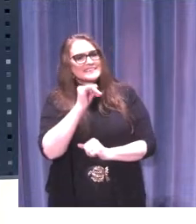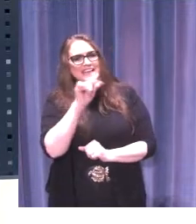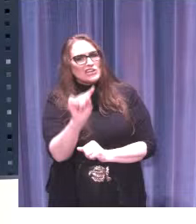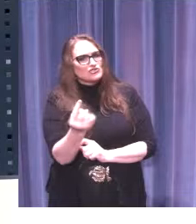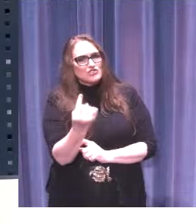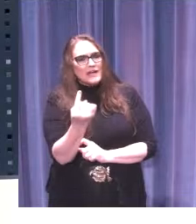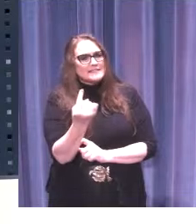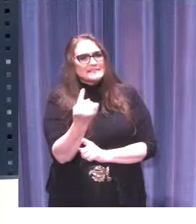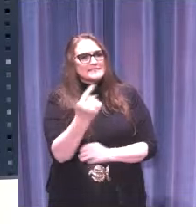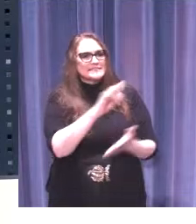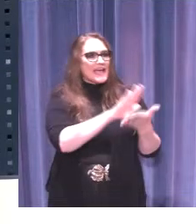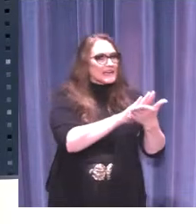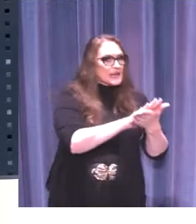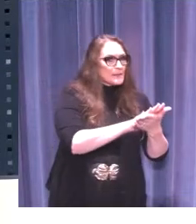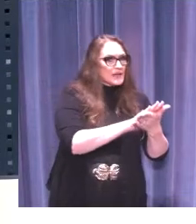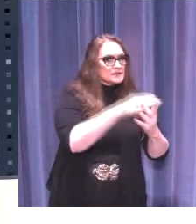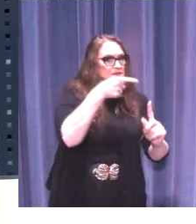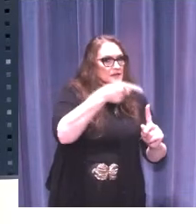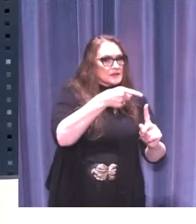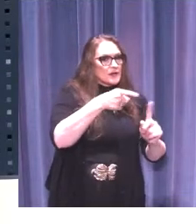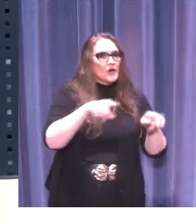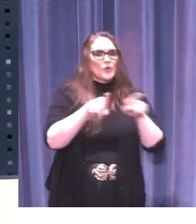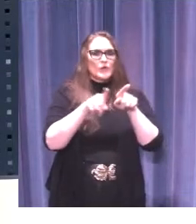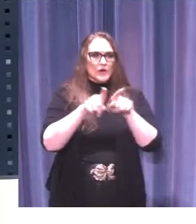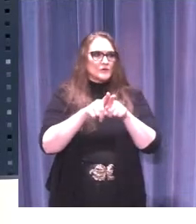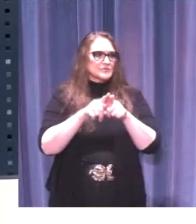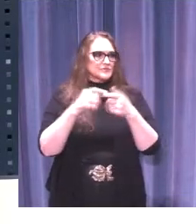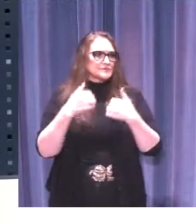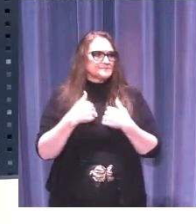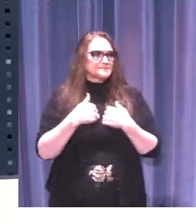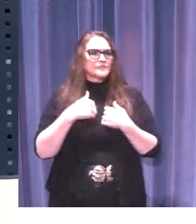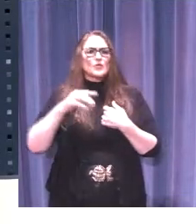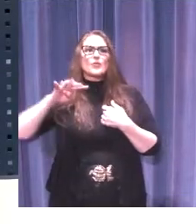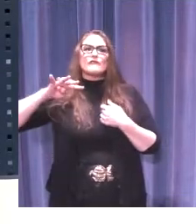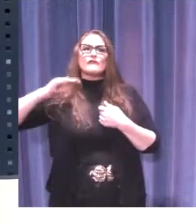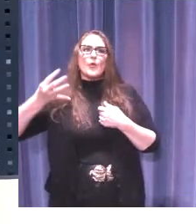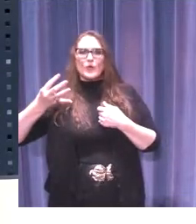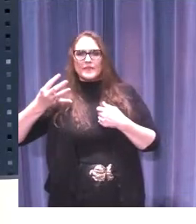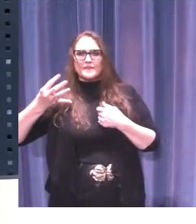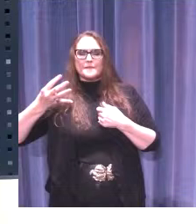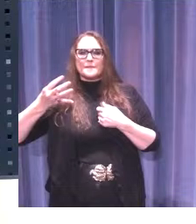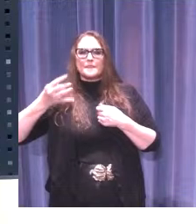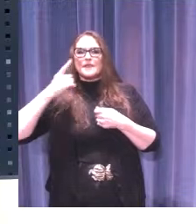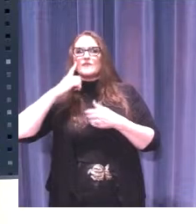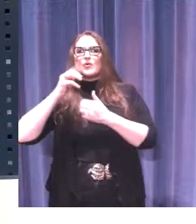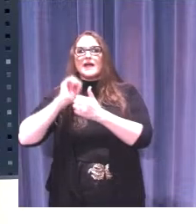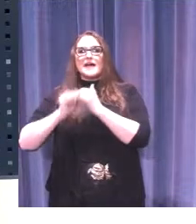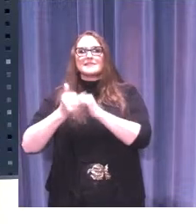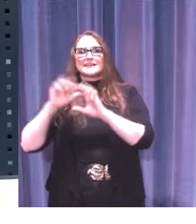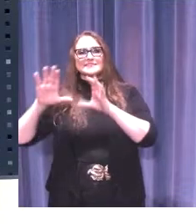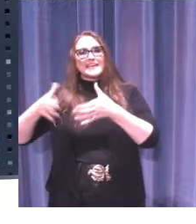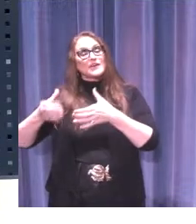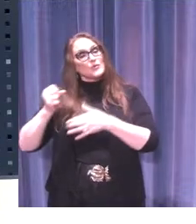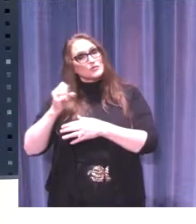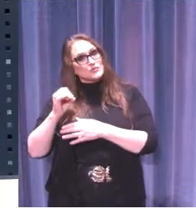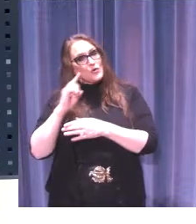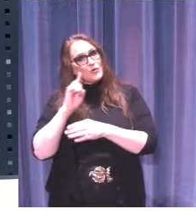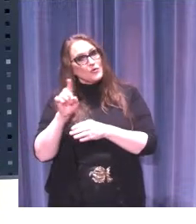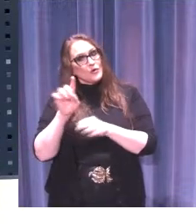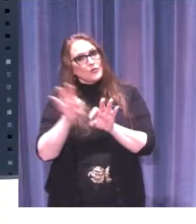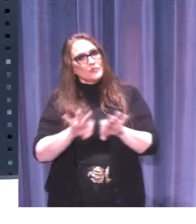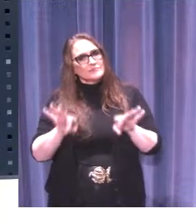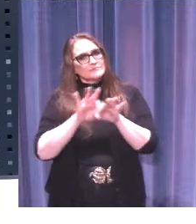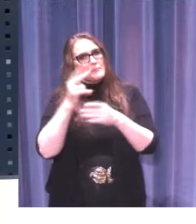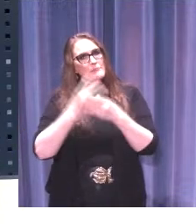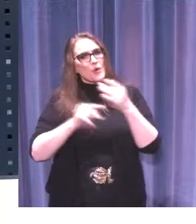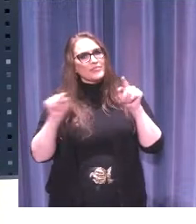just academics. We also placed, I believe, 4th in the athletics category. So we value both.